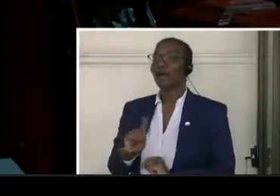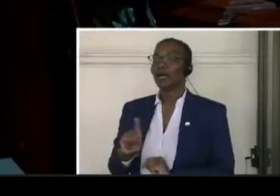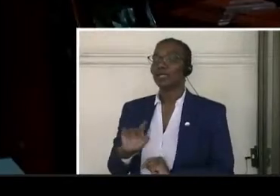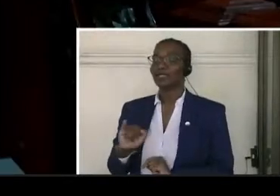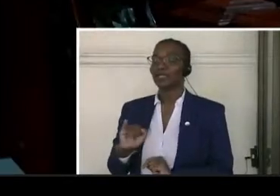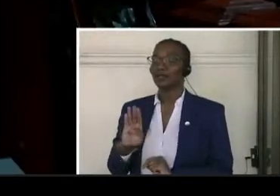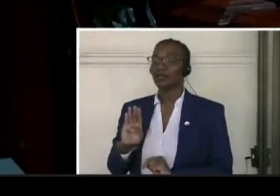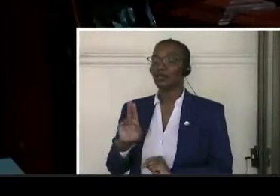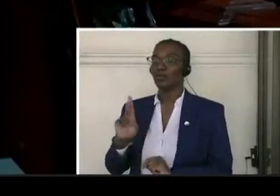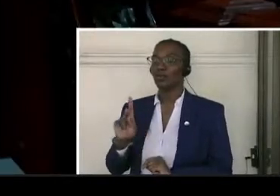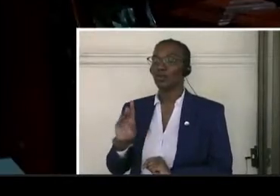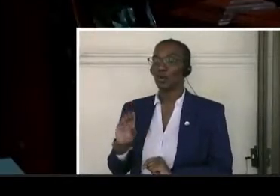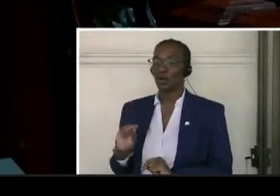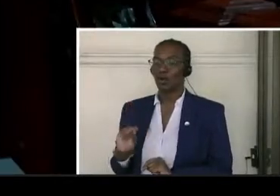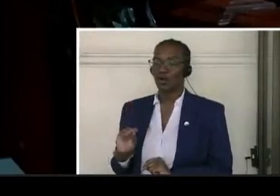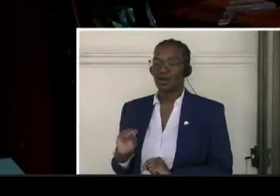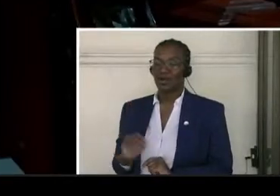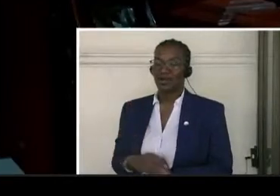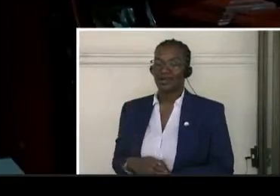IFP,